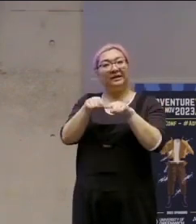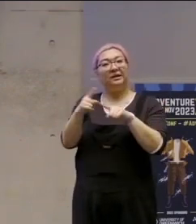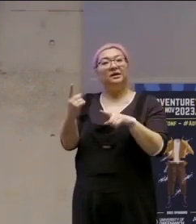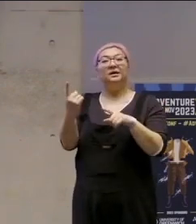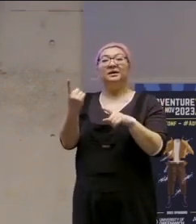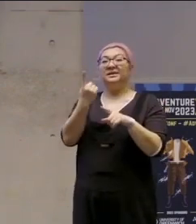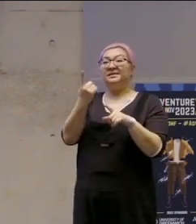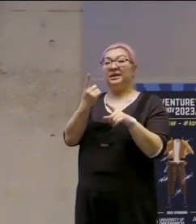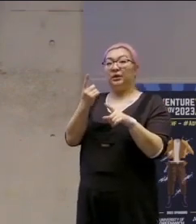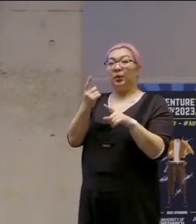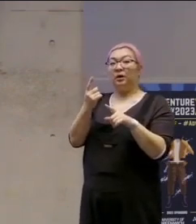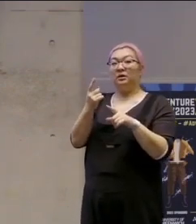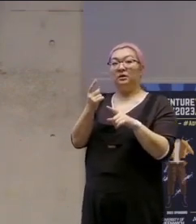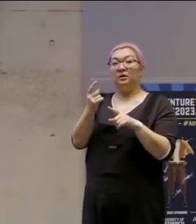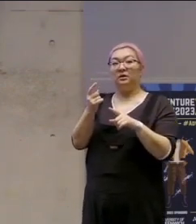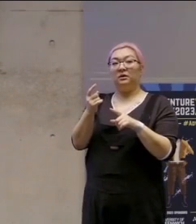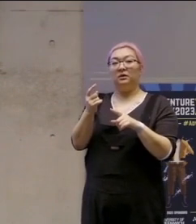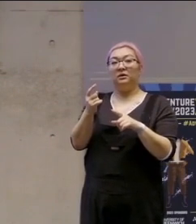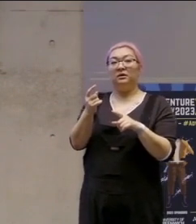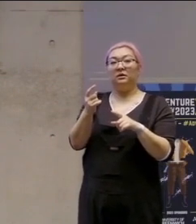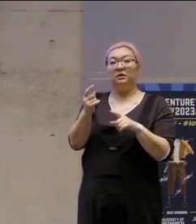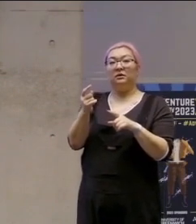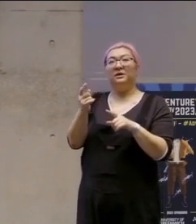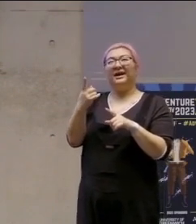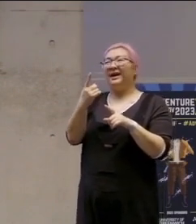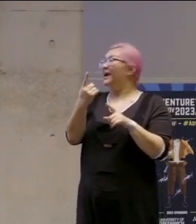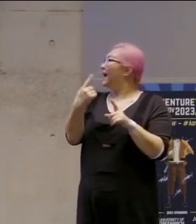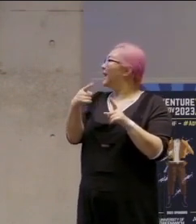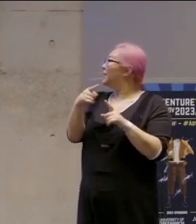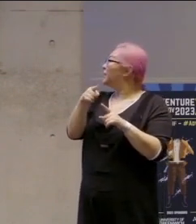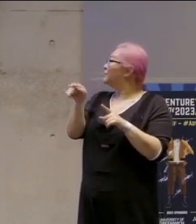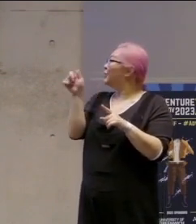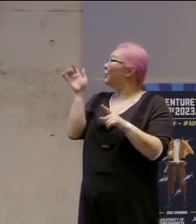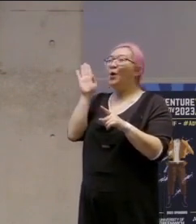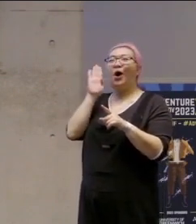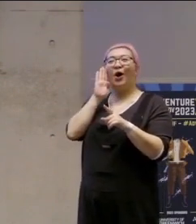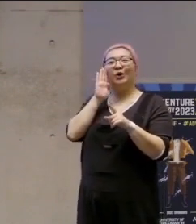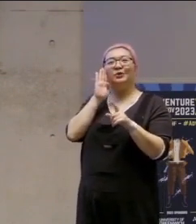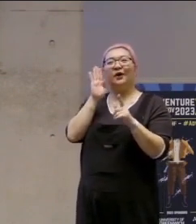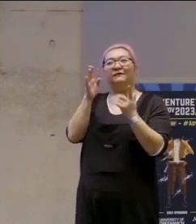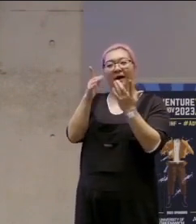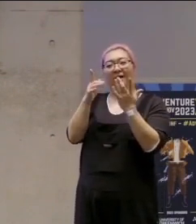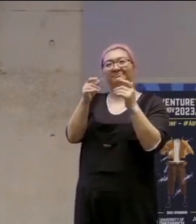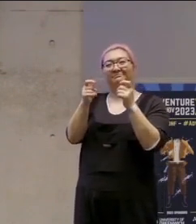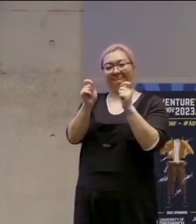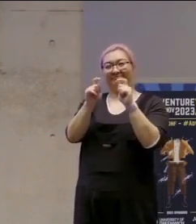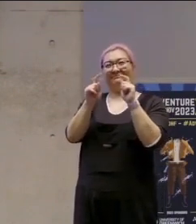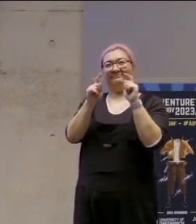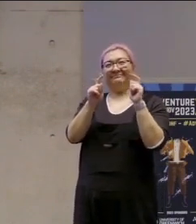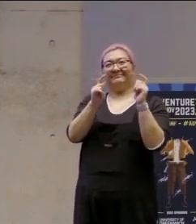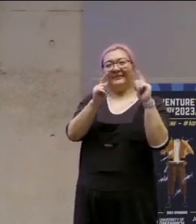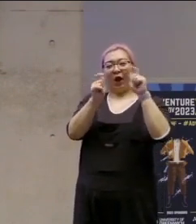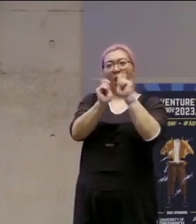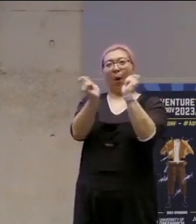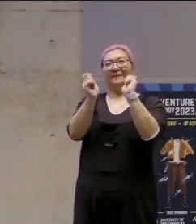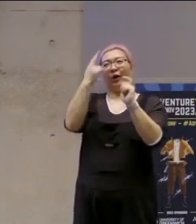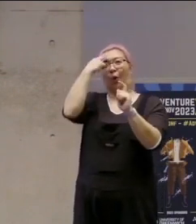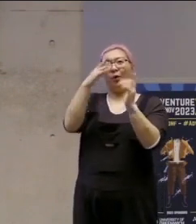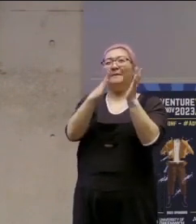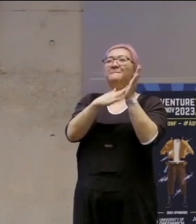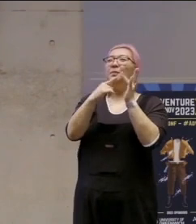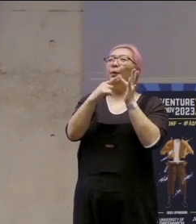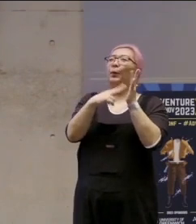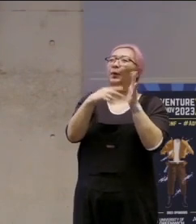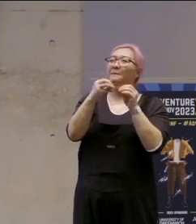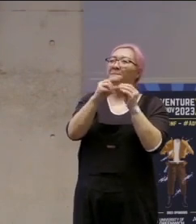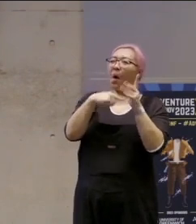Boondocks. So I took some inspiration from the Boondocks and the comic strips that they write, and I used that for the loading screens, right? And